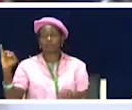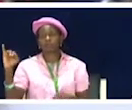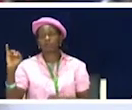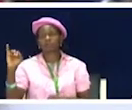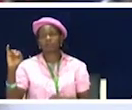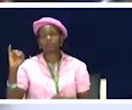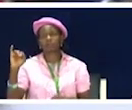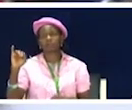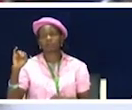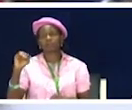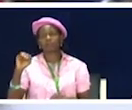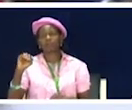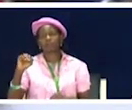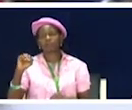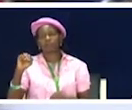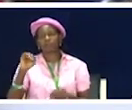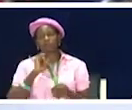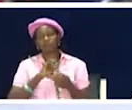I mean,